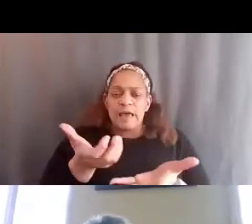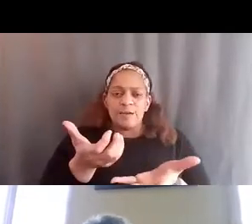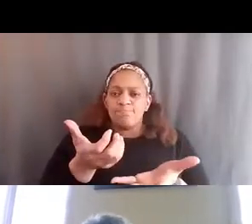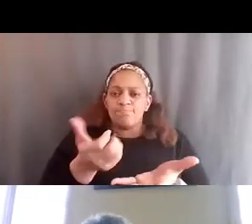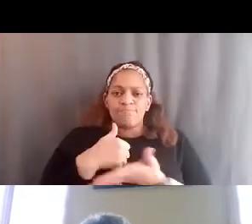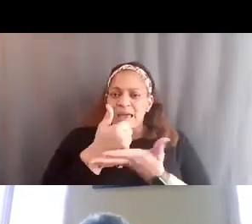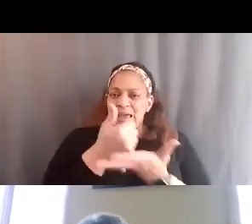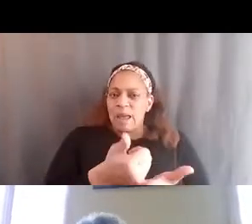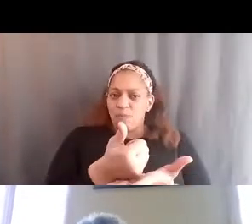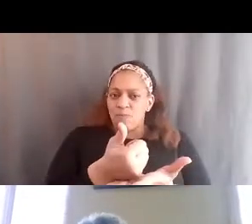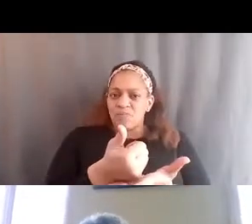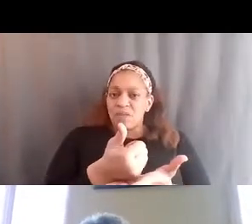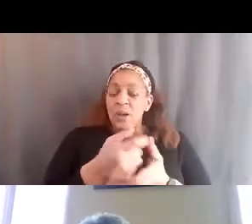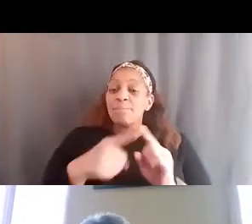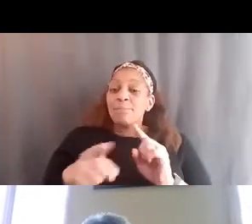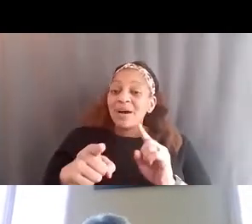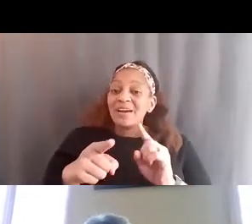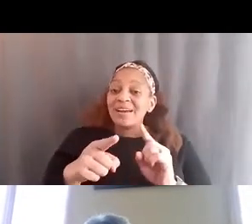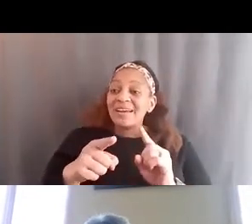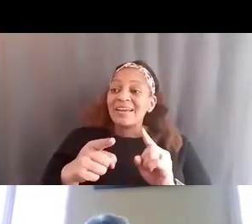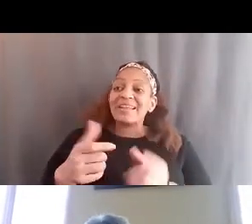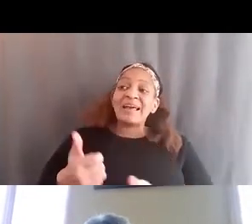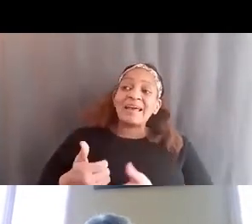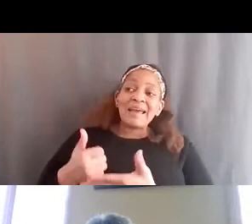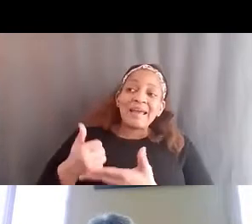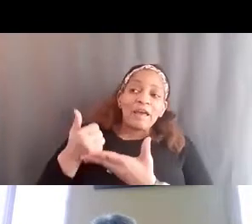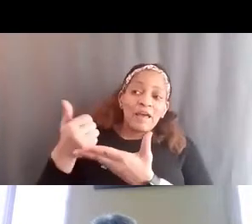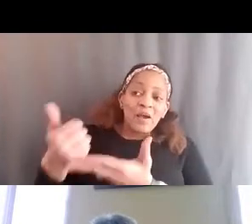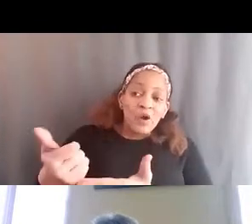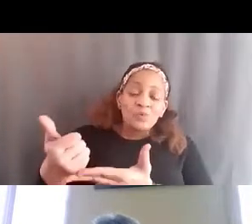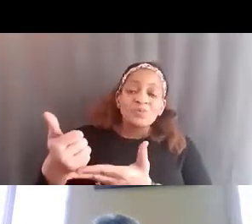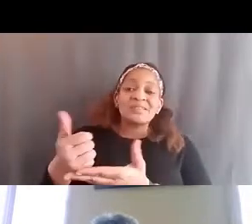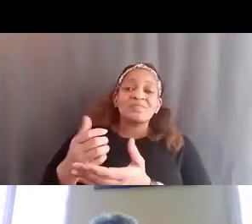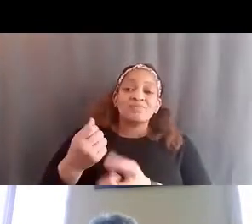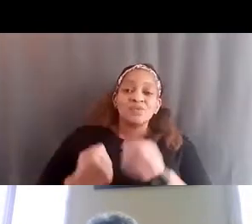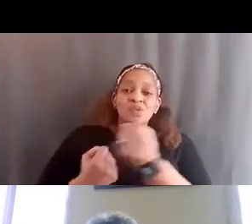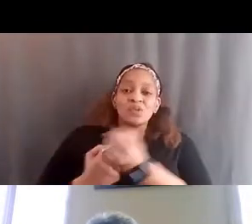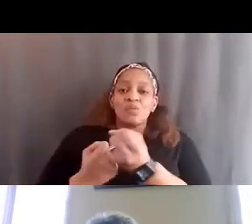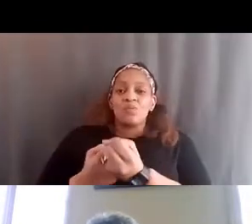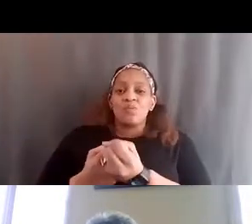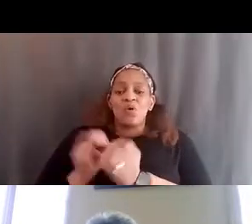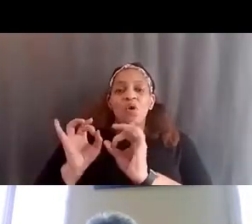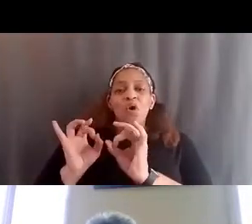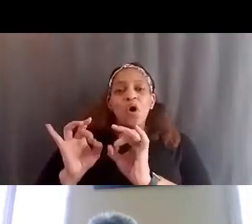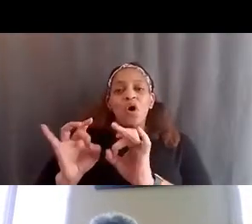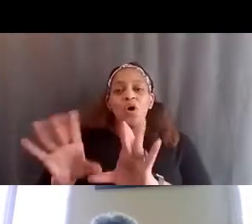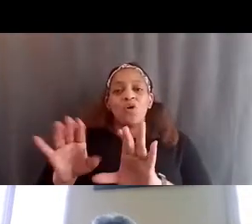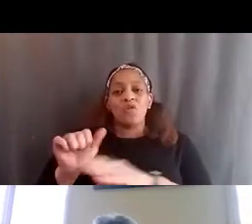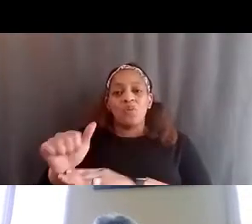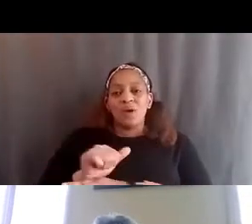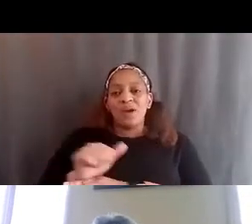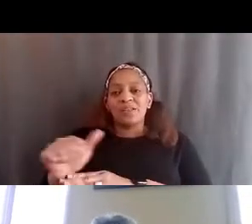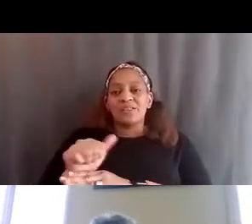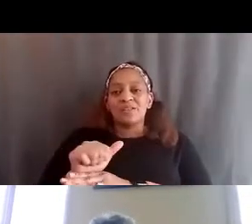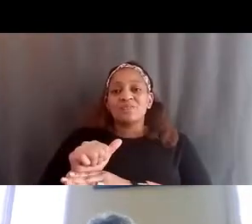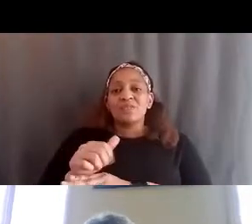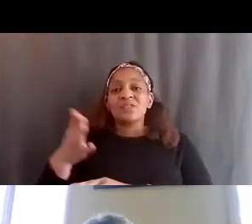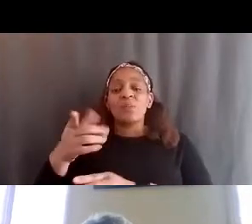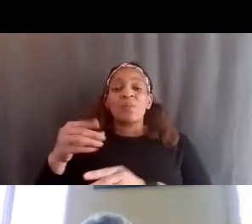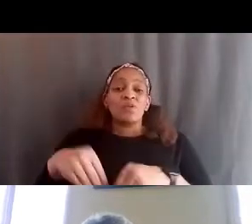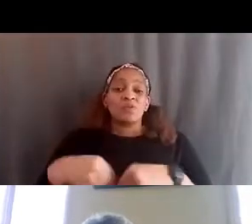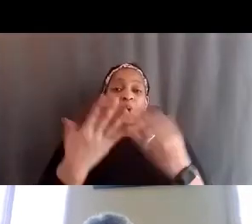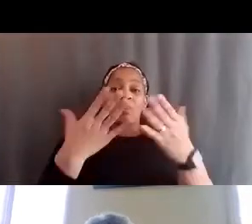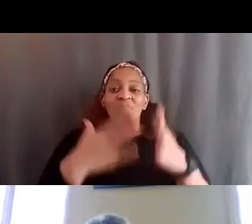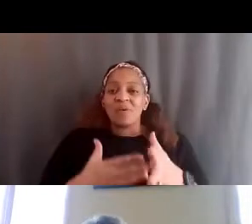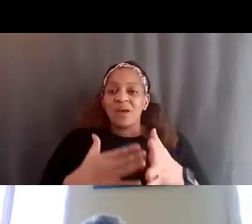inadvertently rewards poor practices in terms of a provider who fails to fade, a provider who